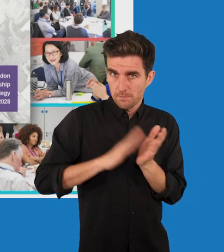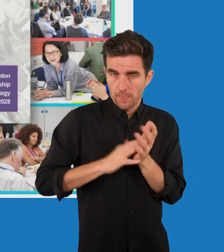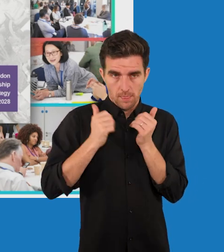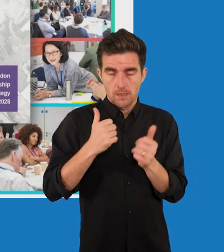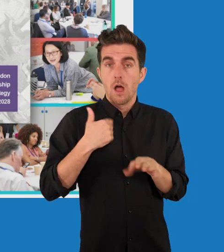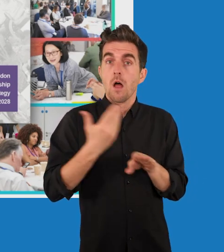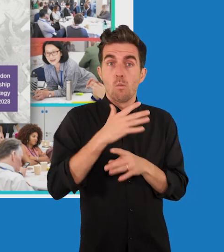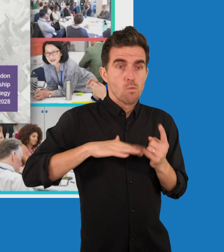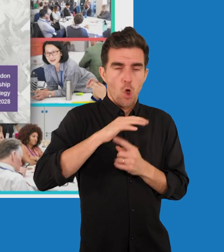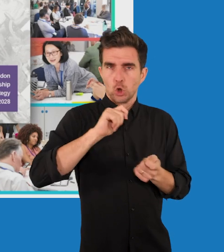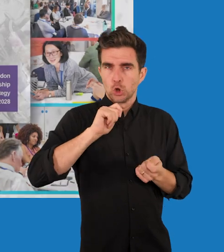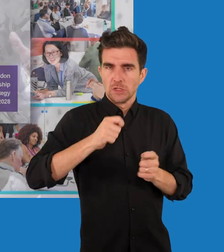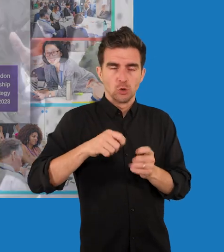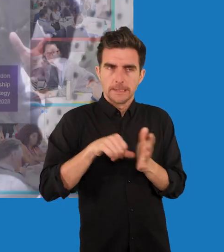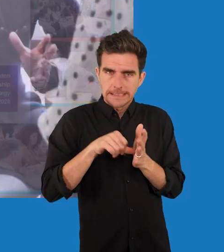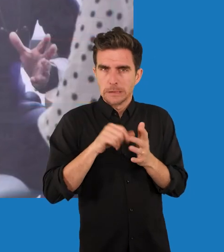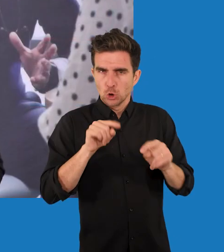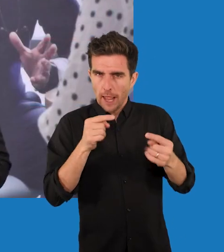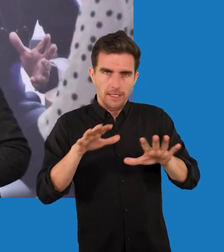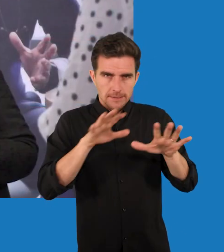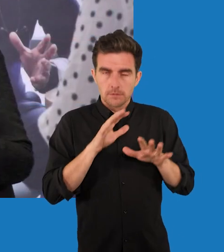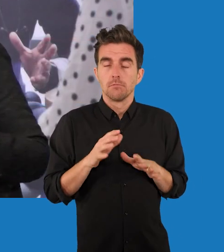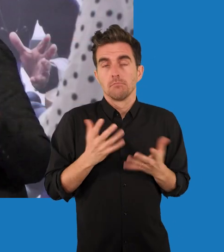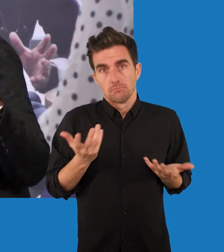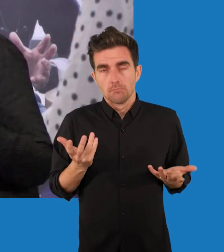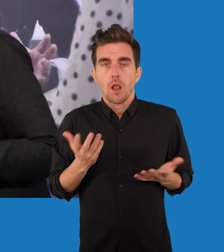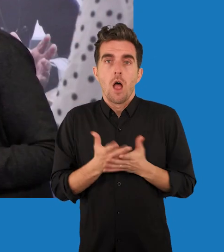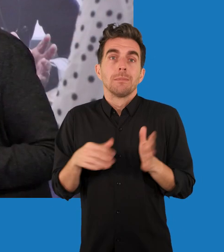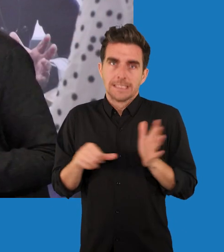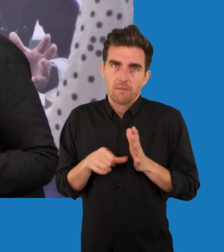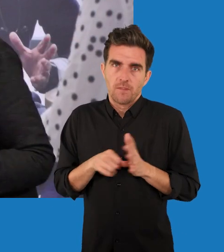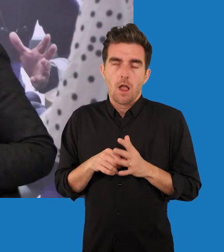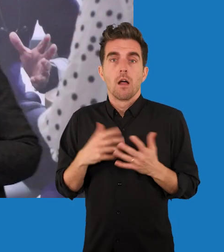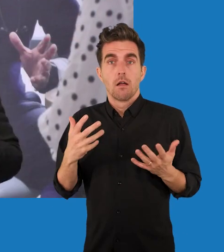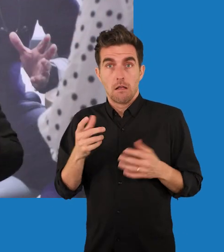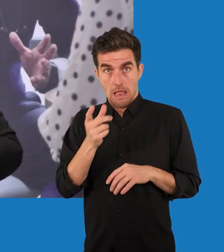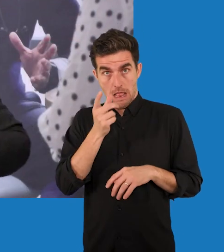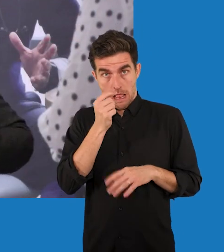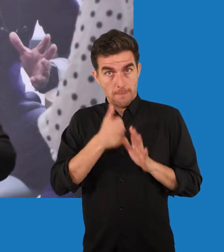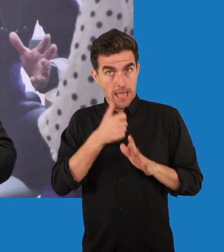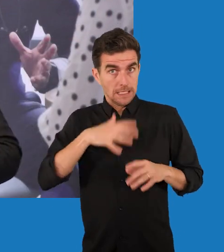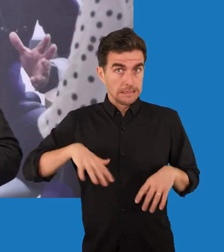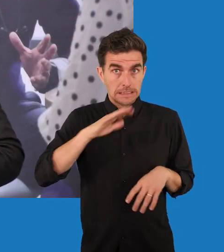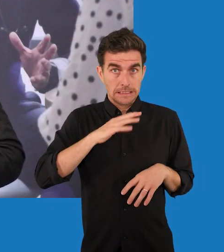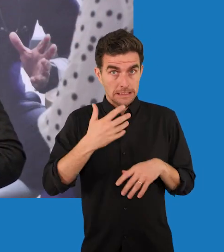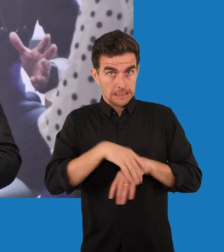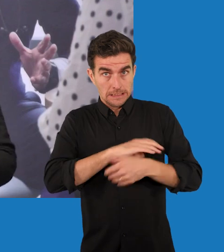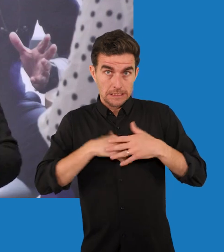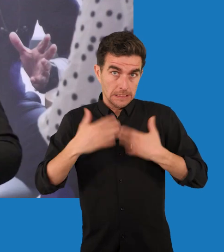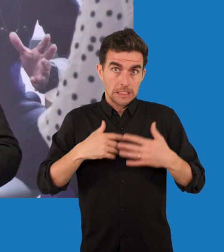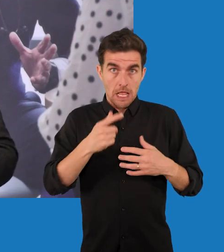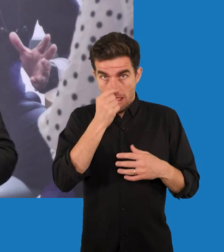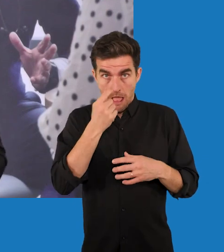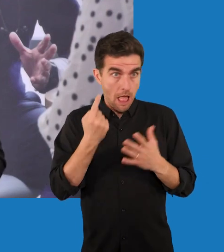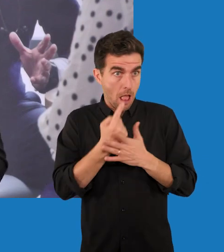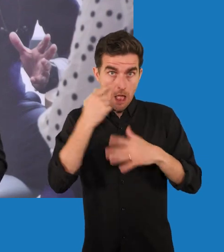months on our workforce challenges. But can I say this has been difficult. Again, the capacity that people have